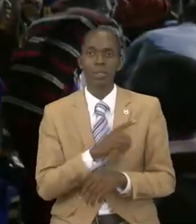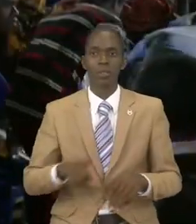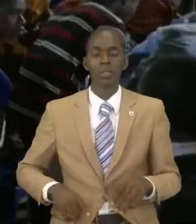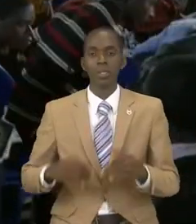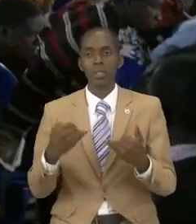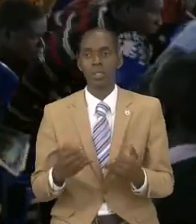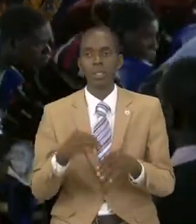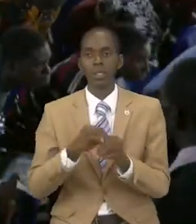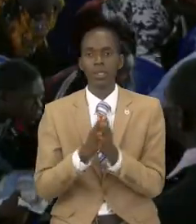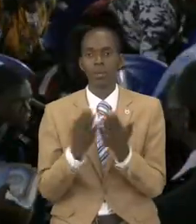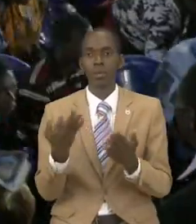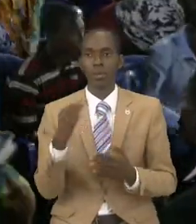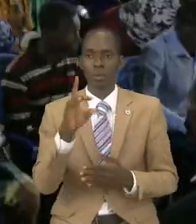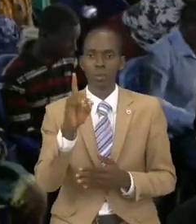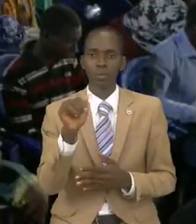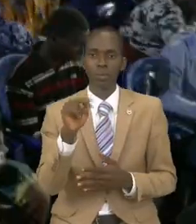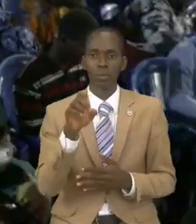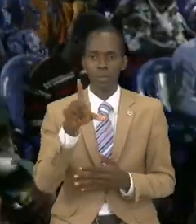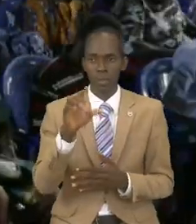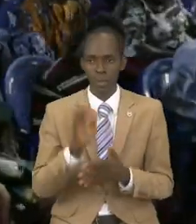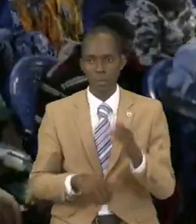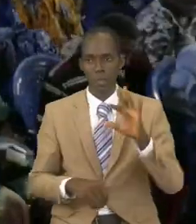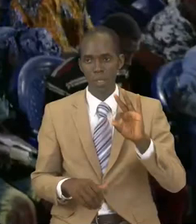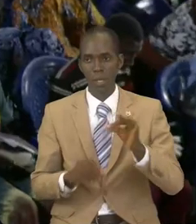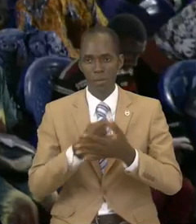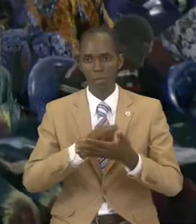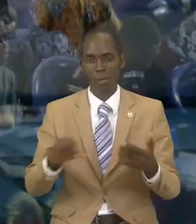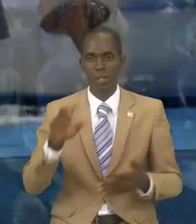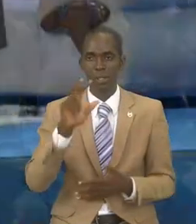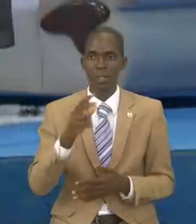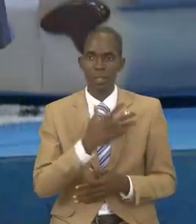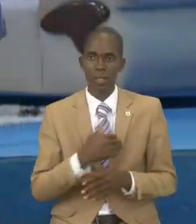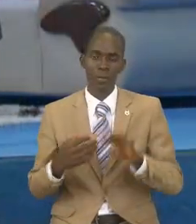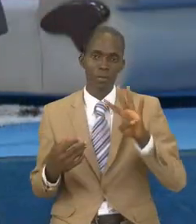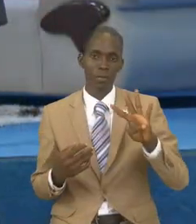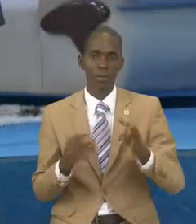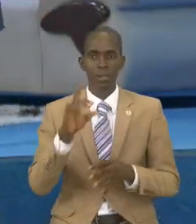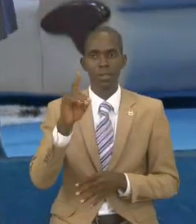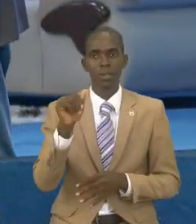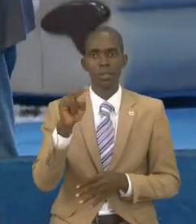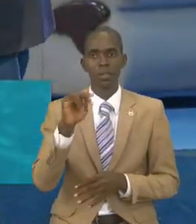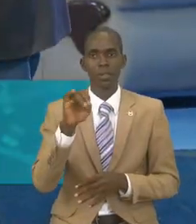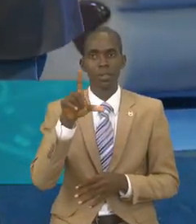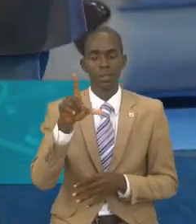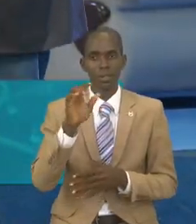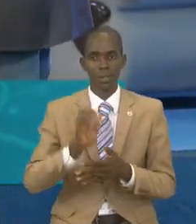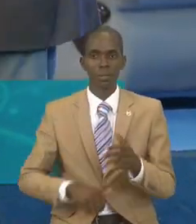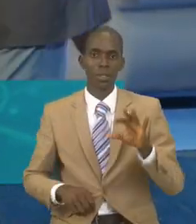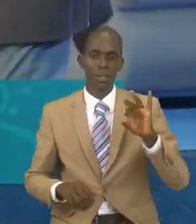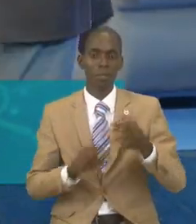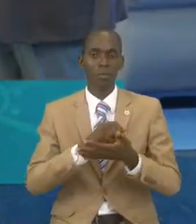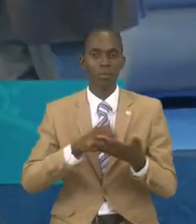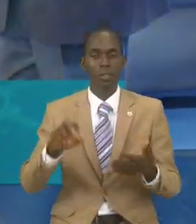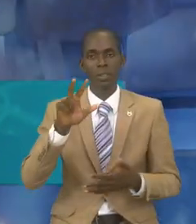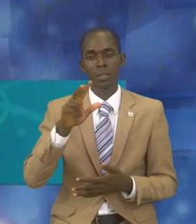Daniel chapter 9. And we're looking at verses 3 and 4. Daniel chapter 9, verses 3 and